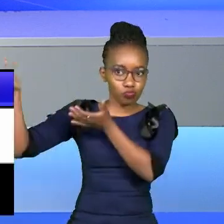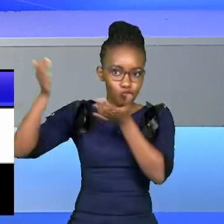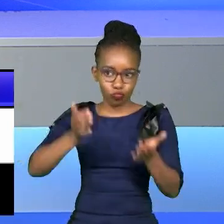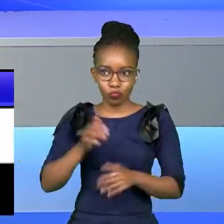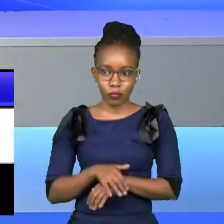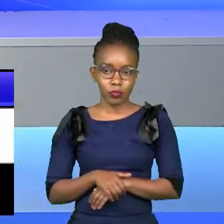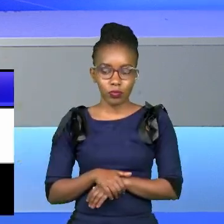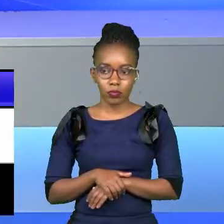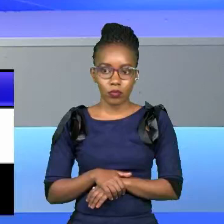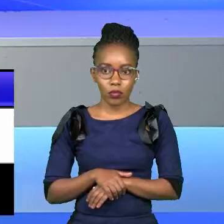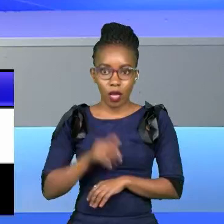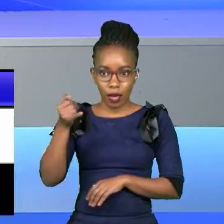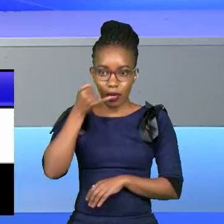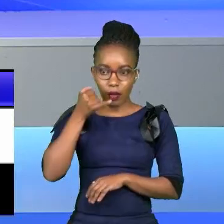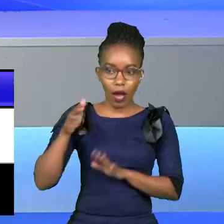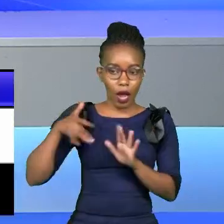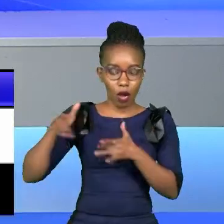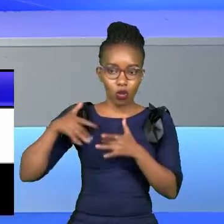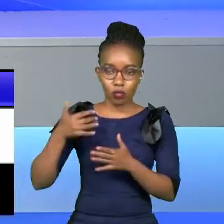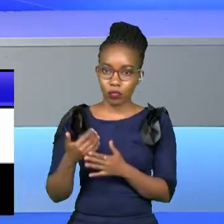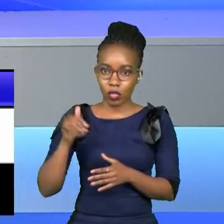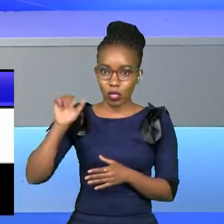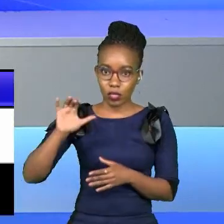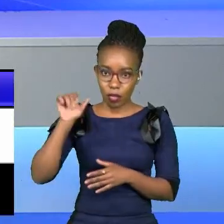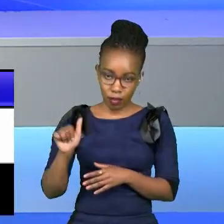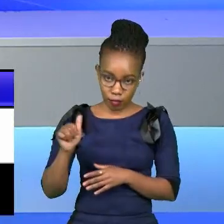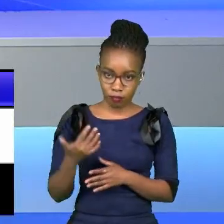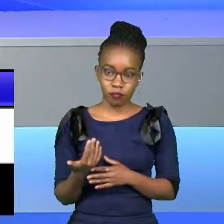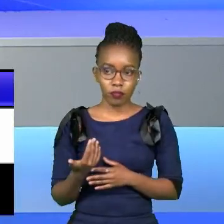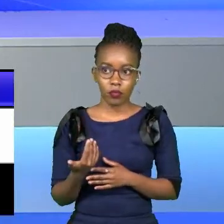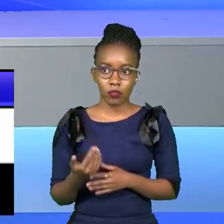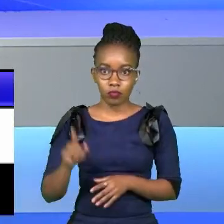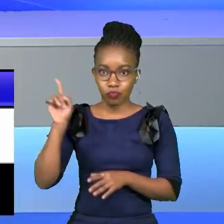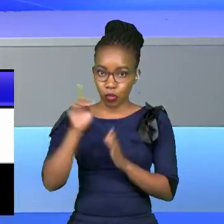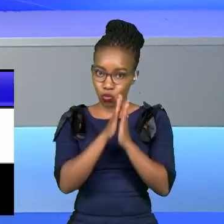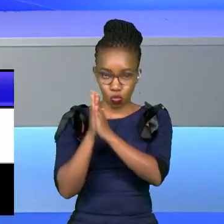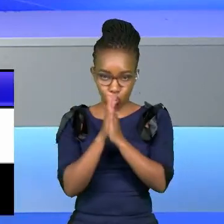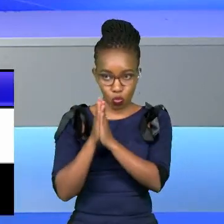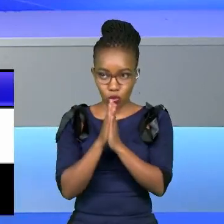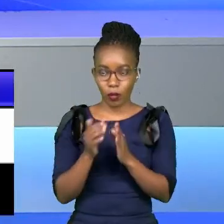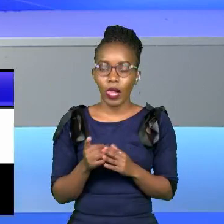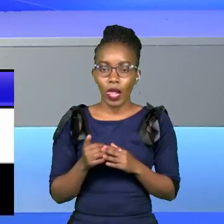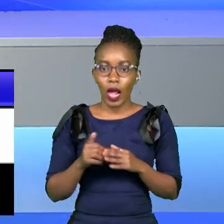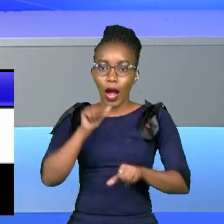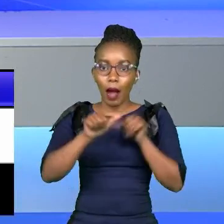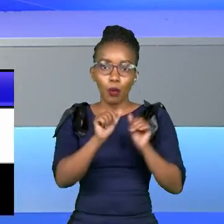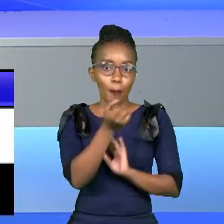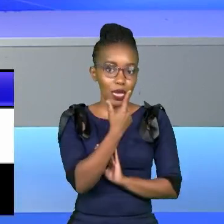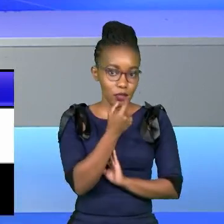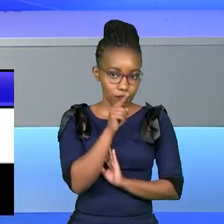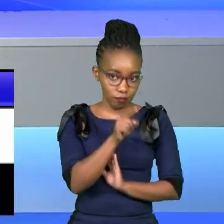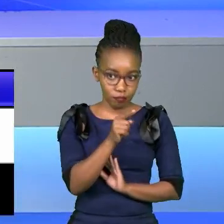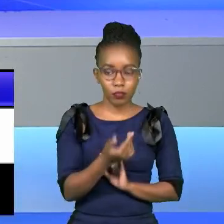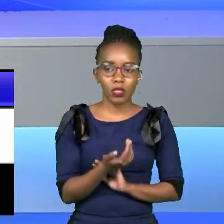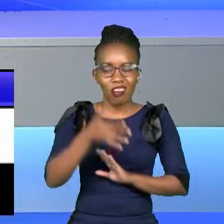substandard drugs, according to Anti-Counterfeit Authority, ACA. As Flora Limuki reports, pharmaceuticals products remain to be the